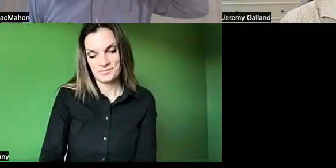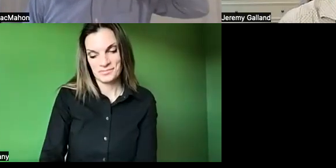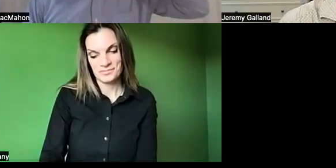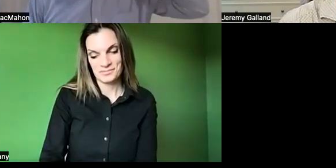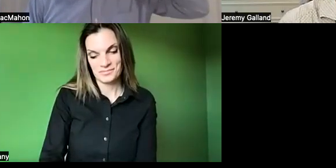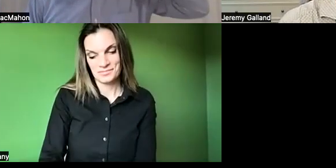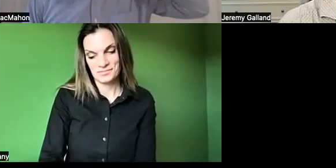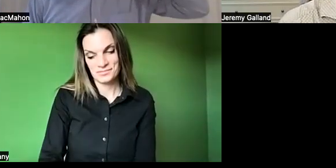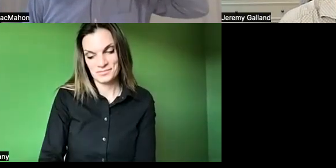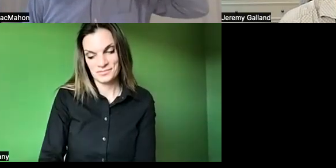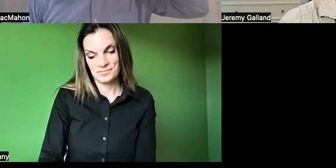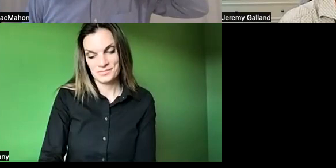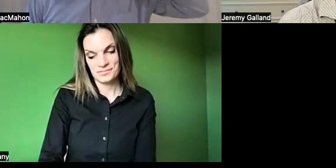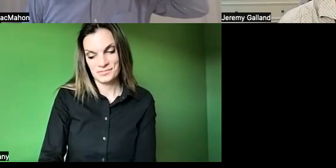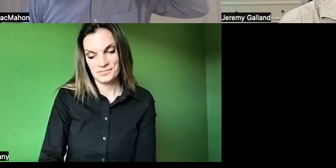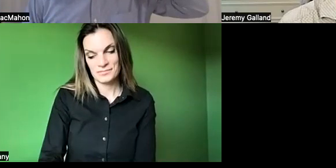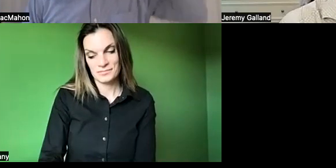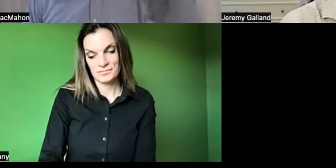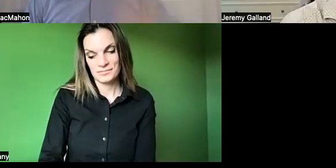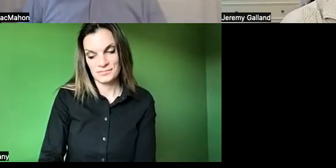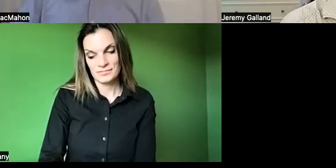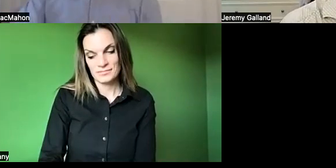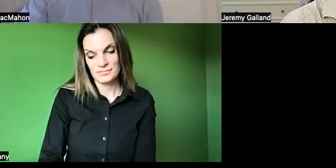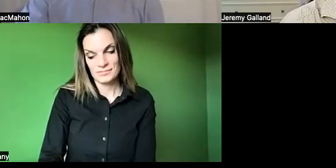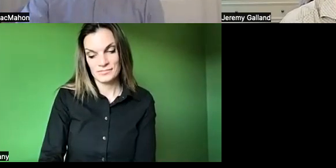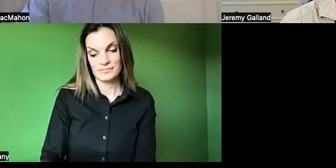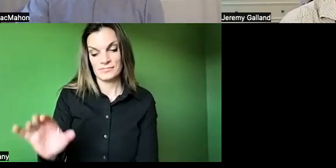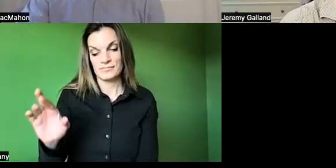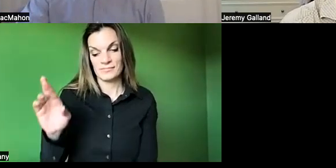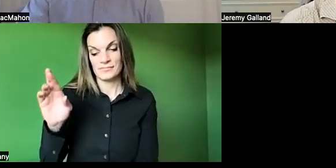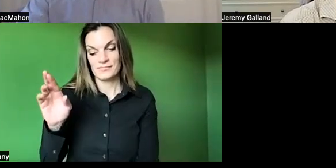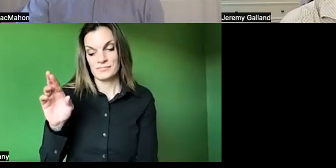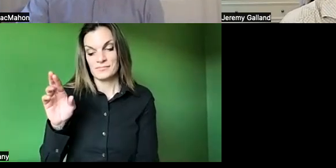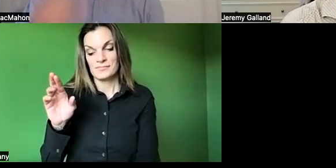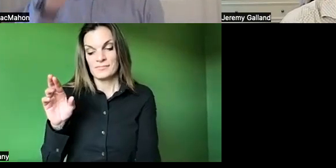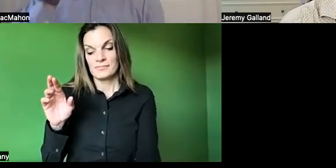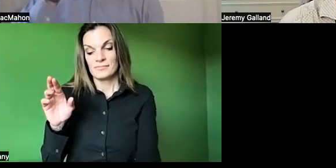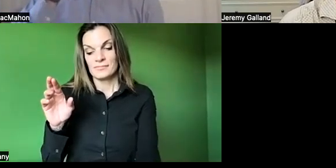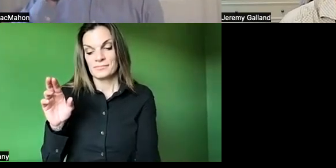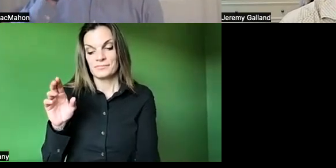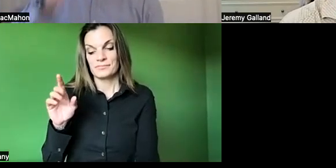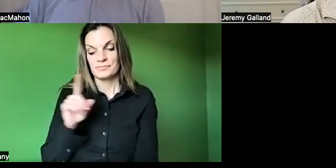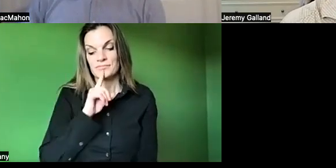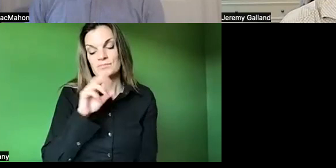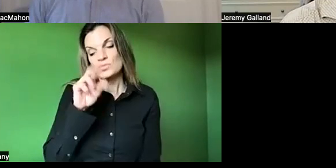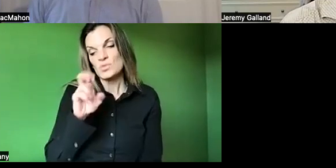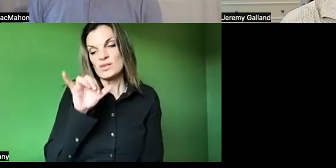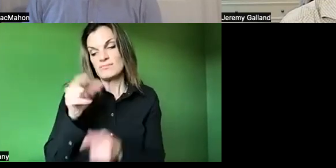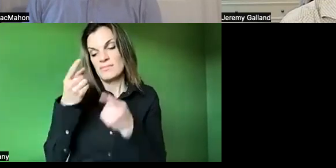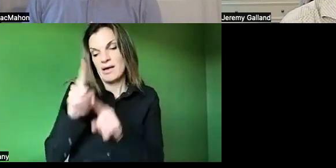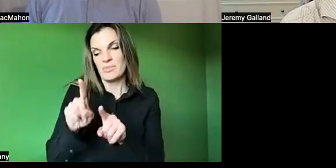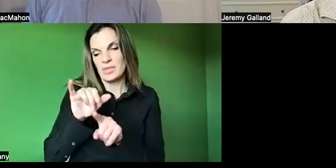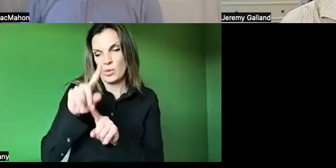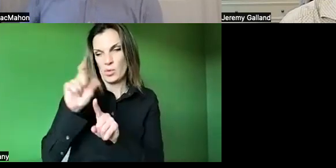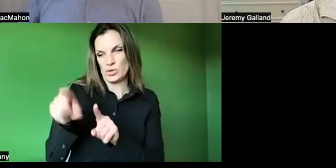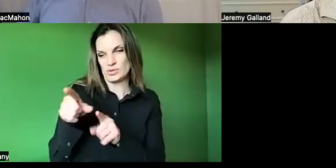John. It's pretty rare that question actually comes up for our Hastings schools. We